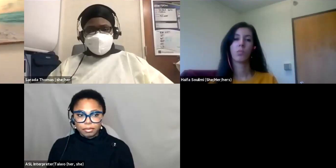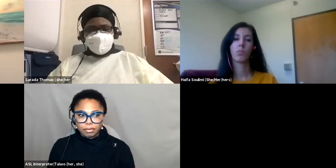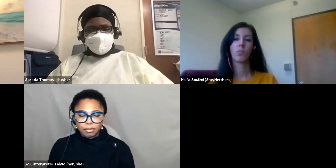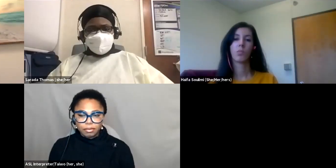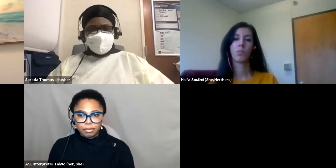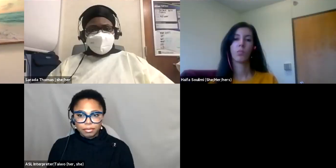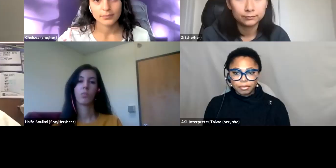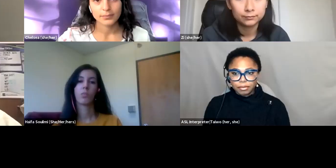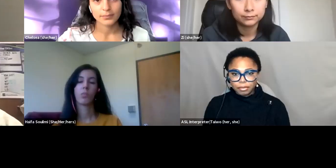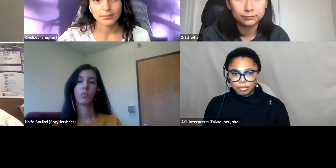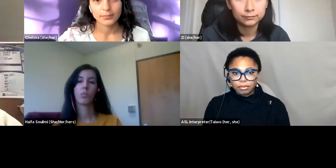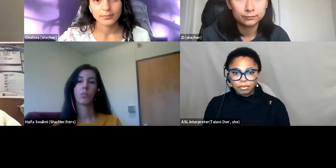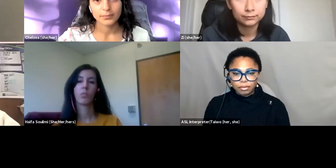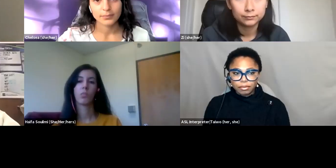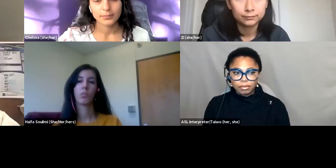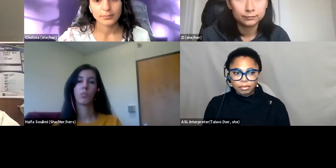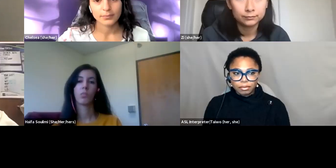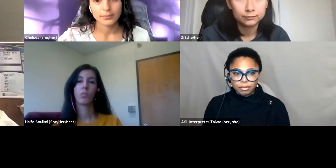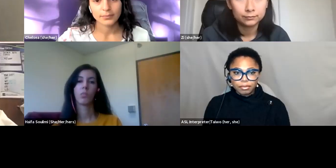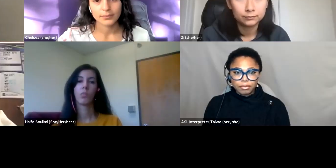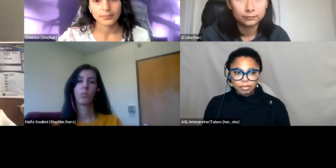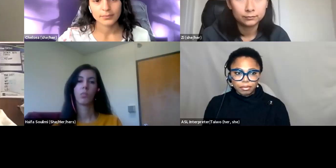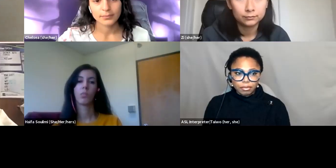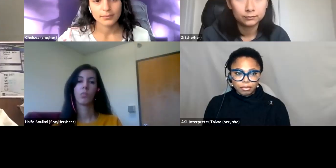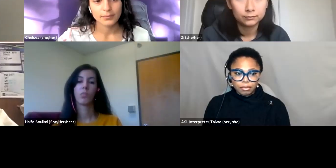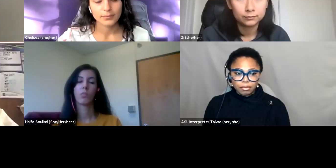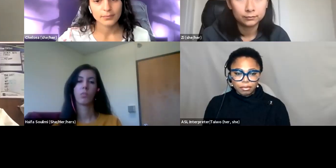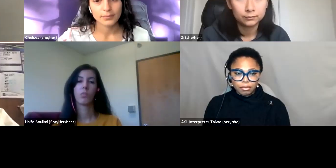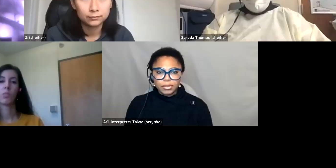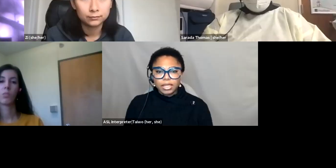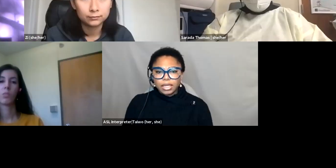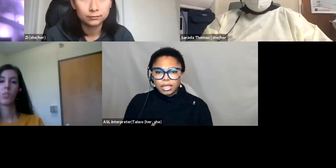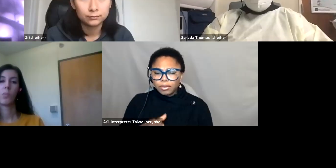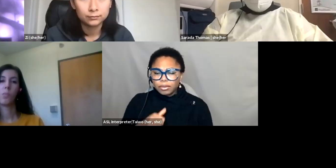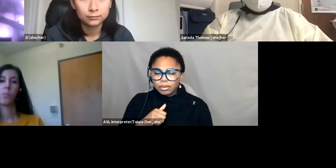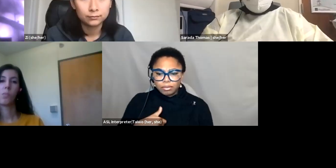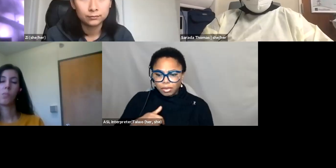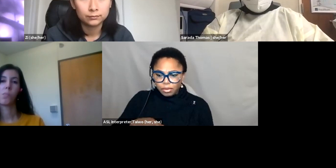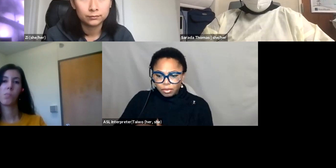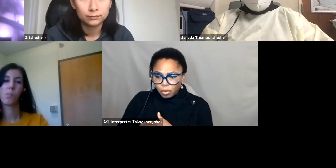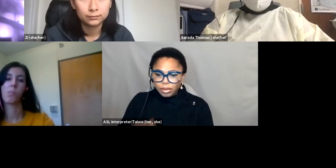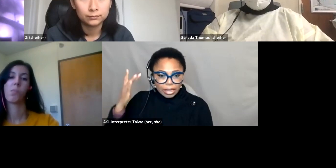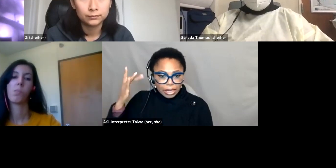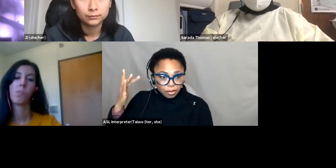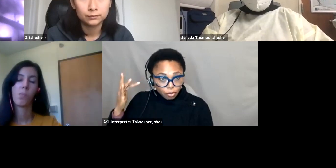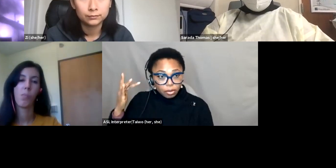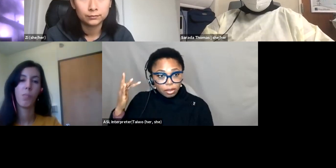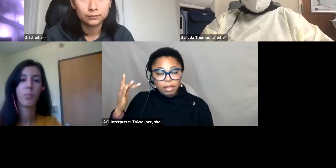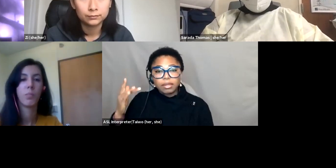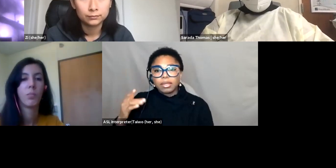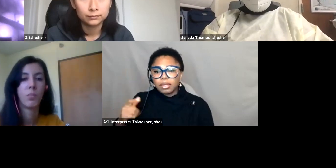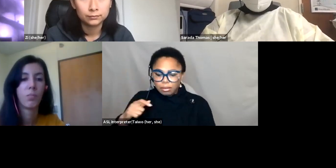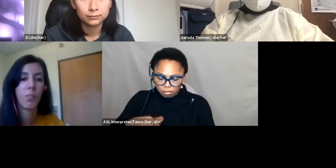I wasn't sure. I was born in California, and by the time I